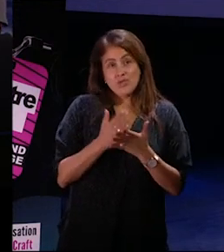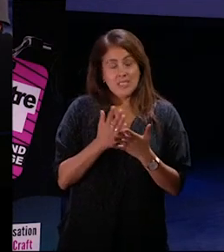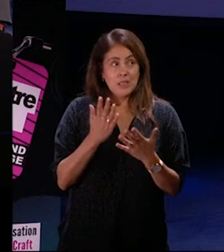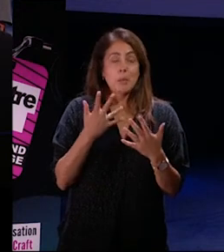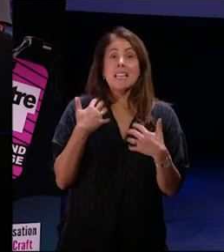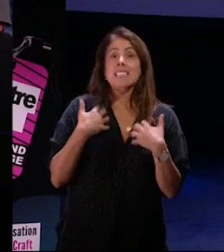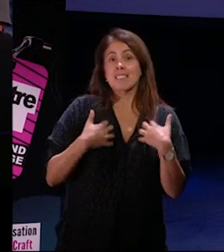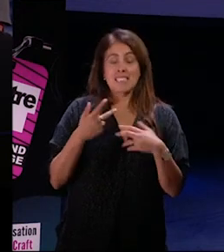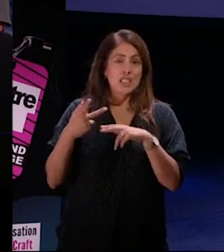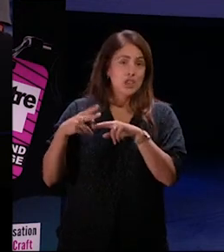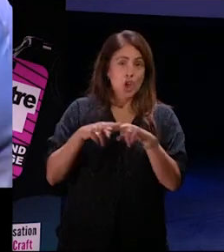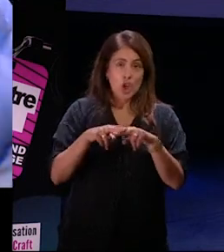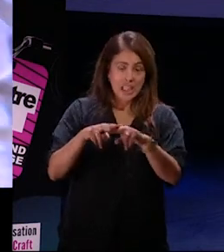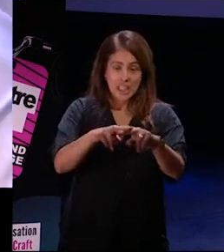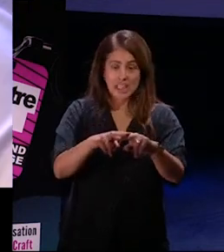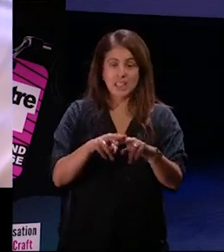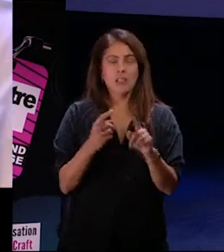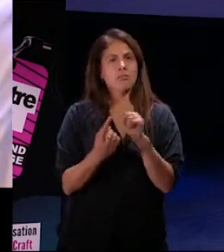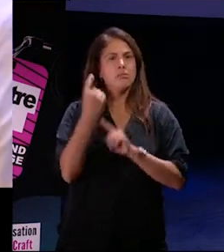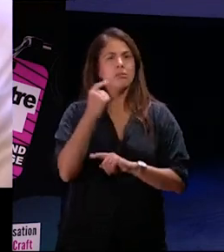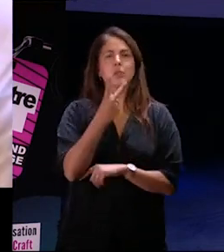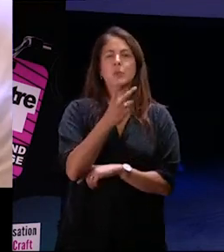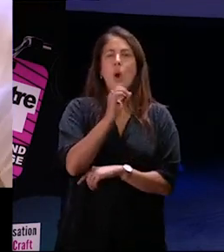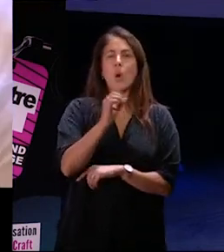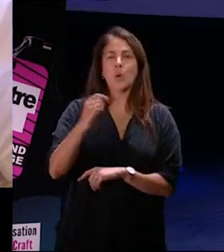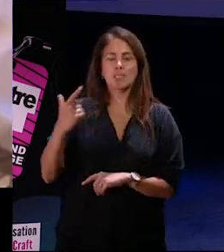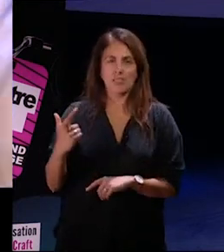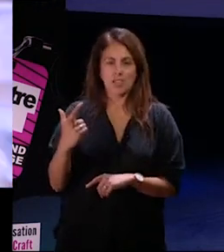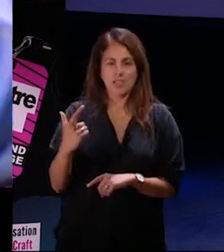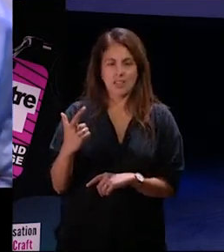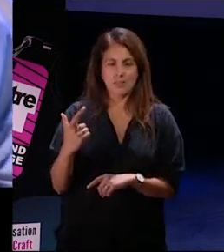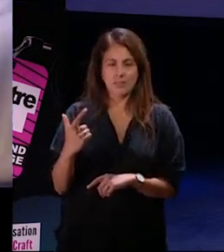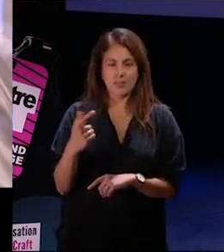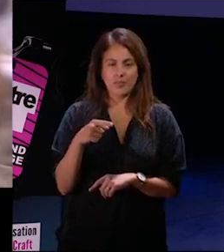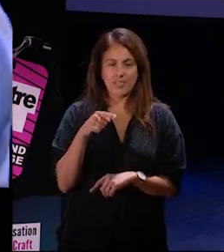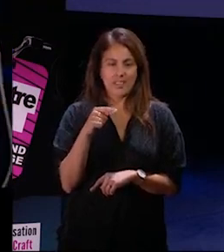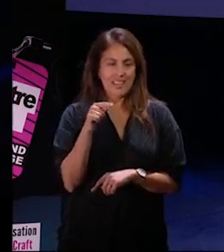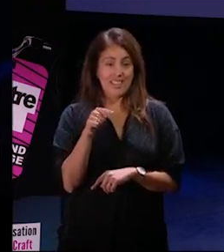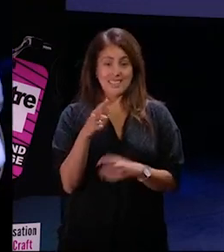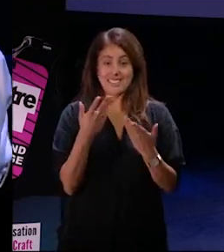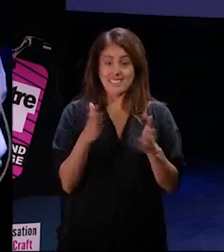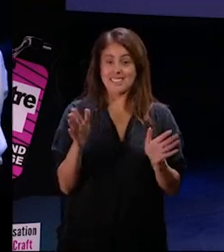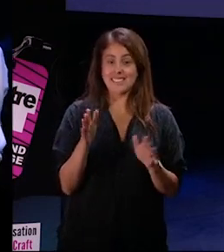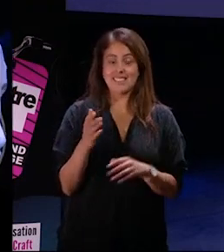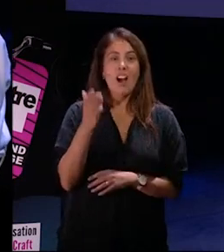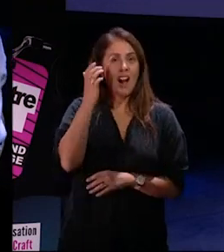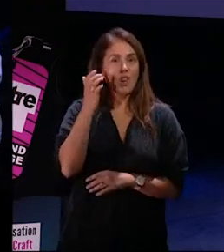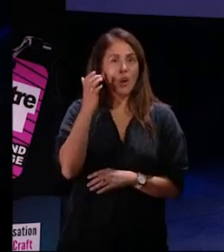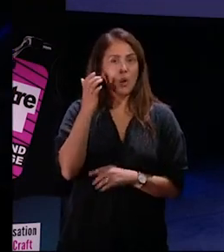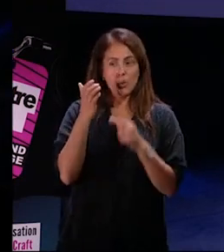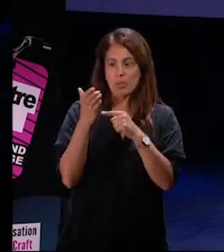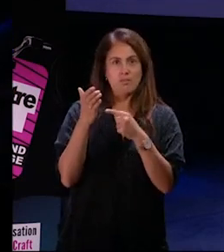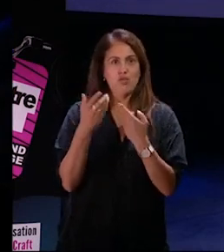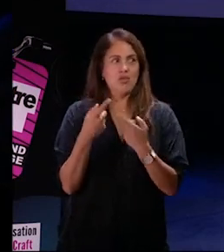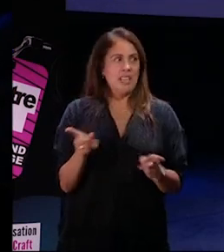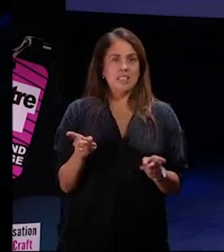journey. If we pop back to 2007, and this was just released, the iPhone. Yet we haven't a clue what we